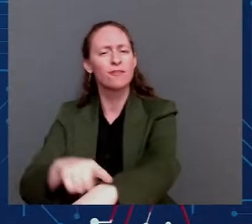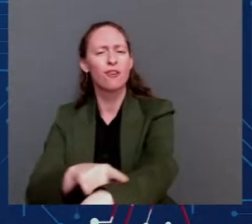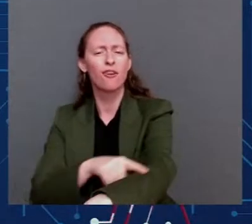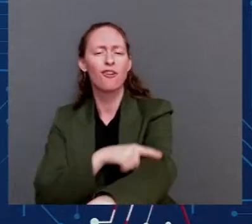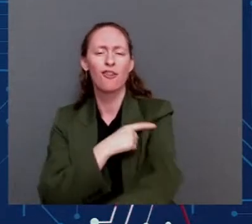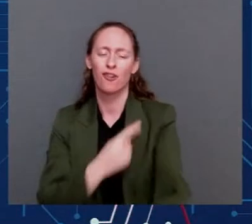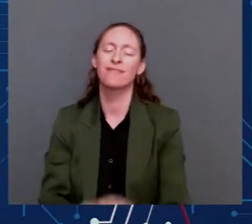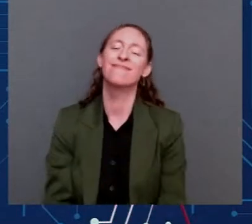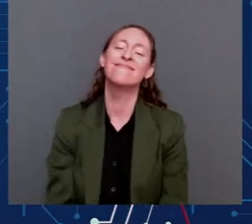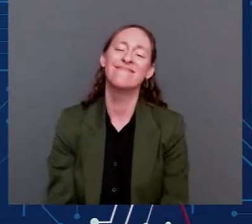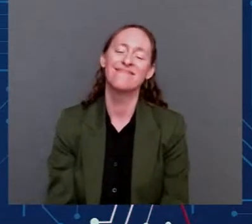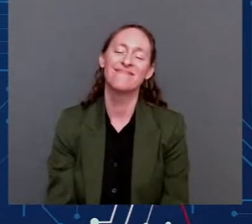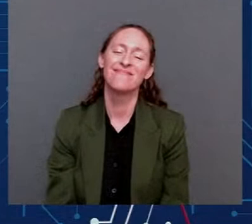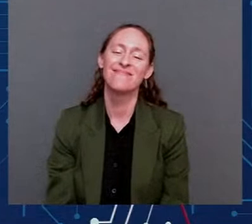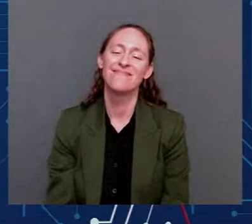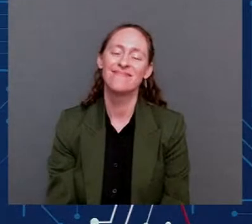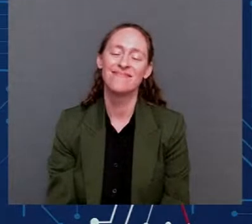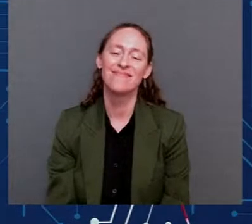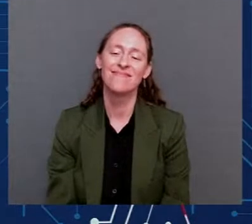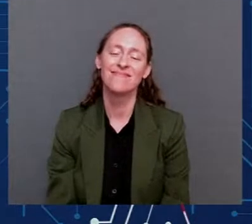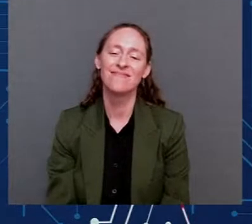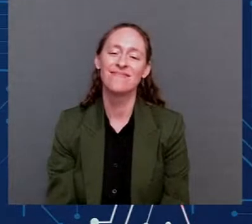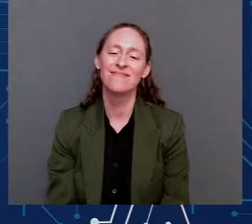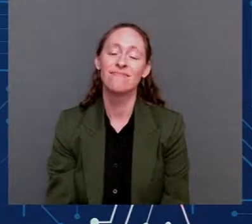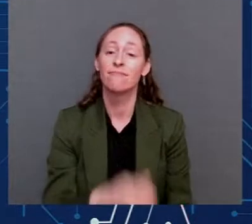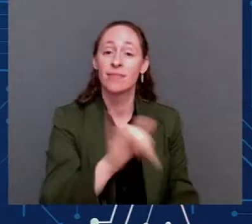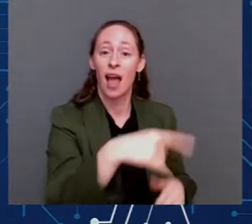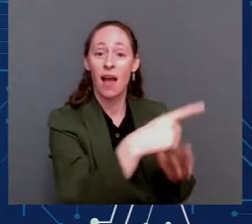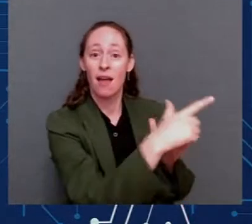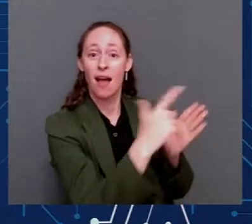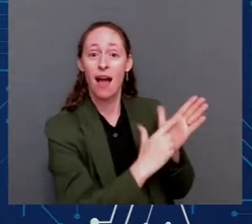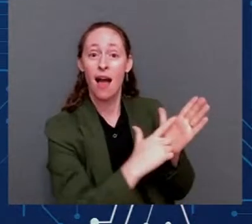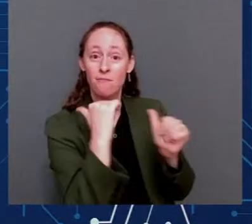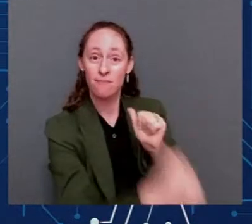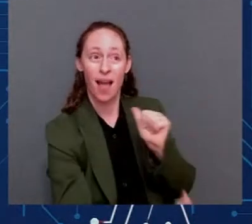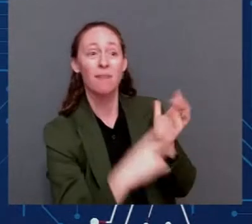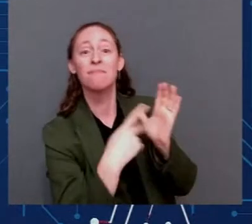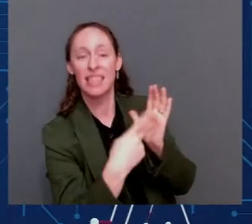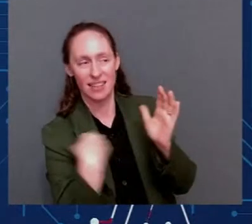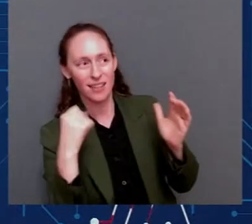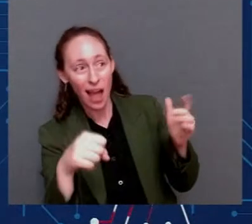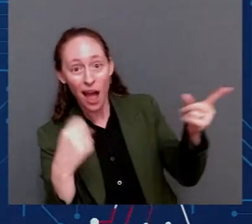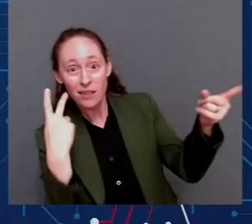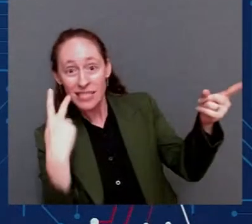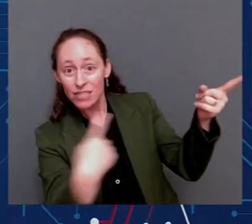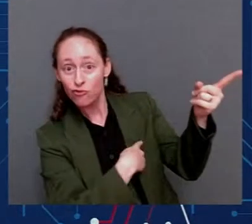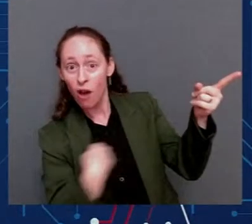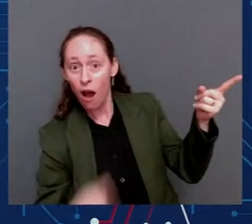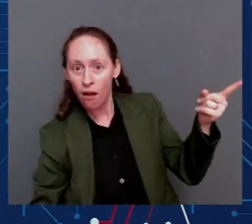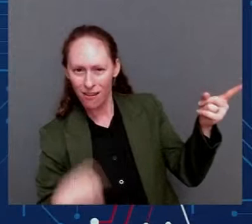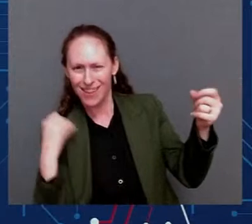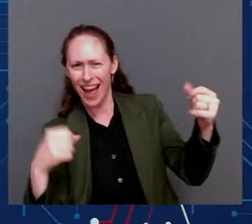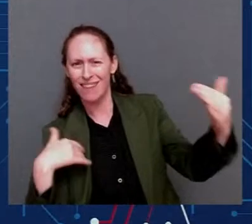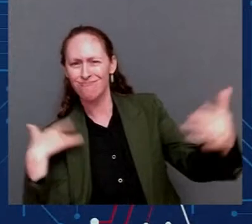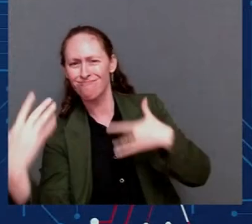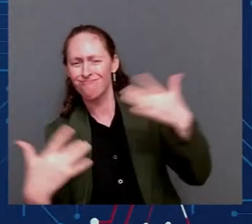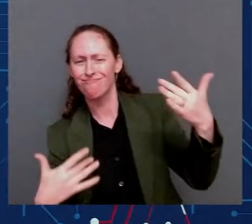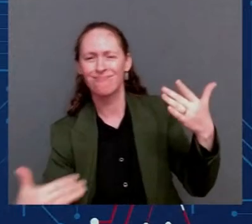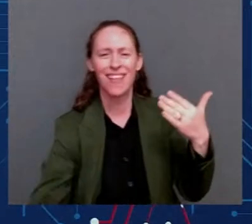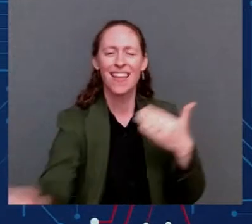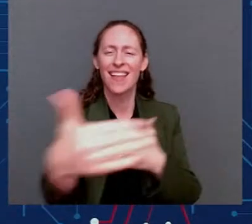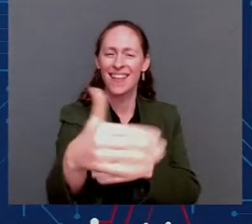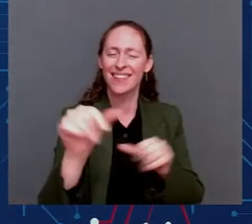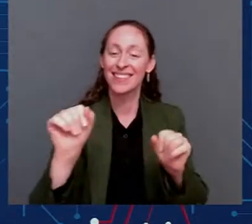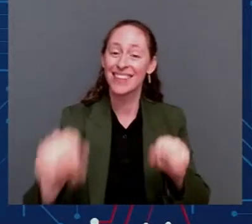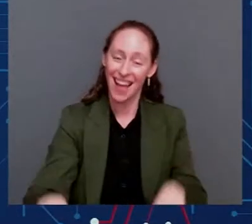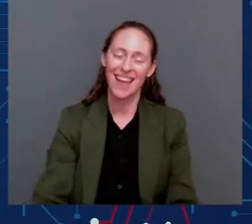that in Congress, Democrats and Republicans were able to come together to get this legislation across the finish line and to the President's desk. And